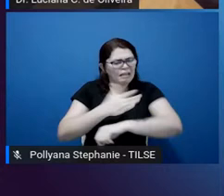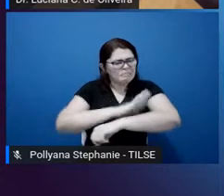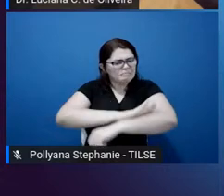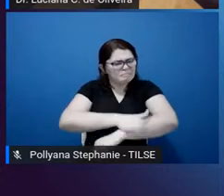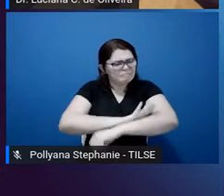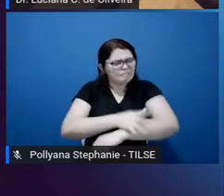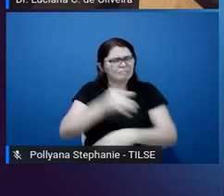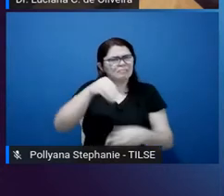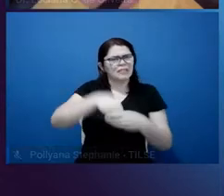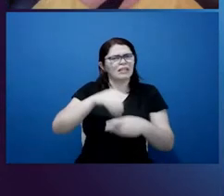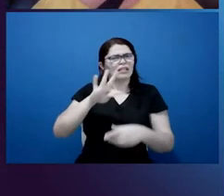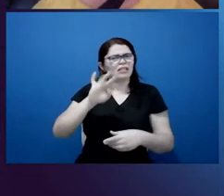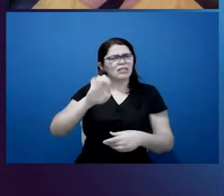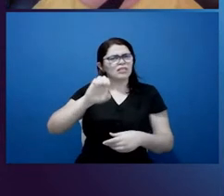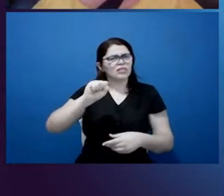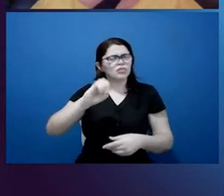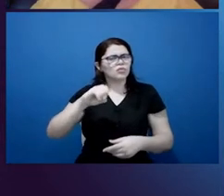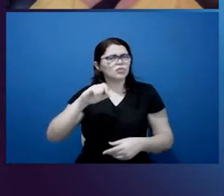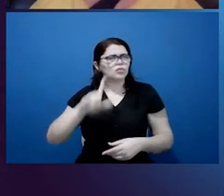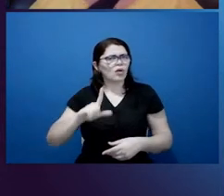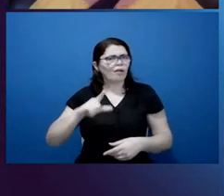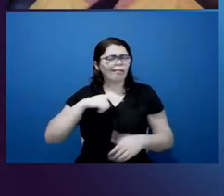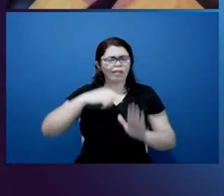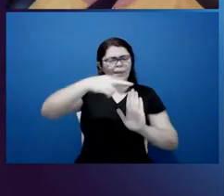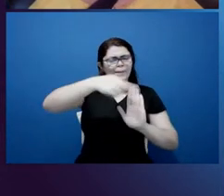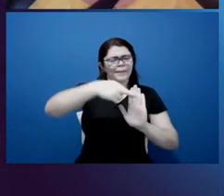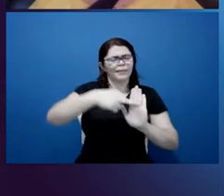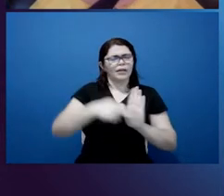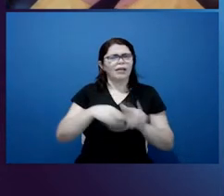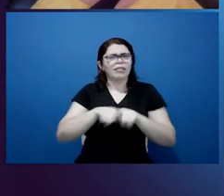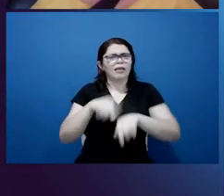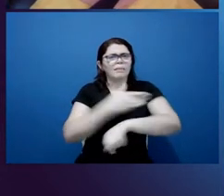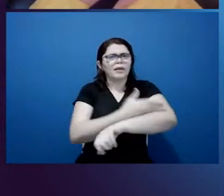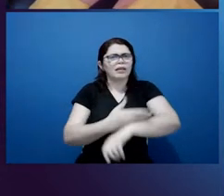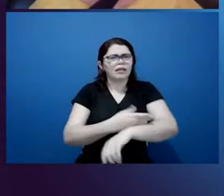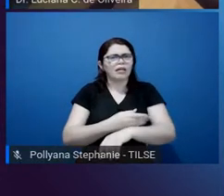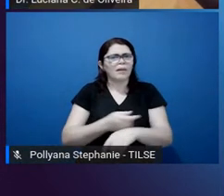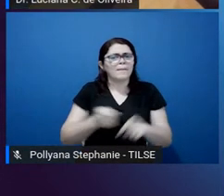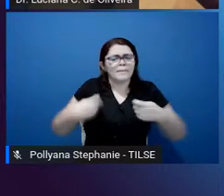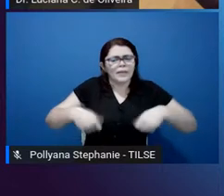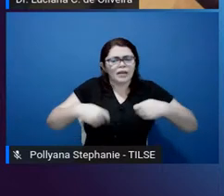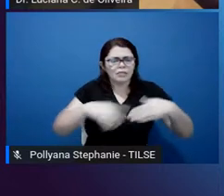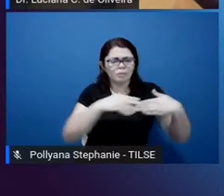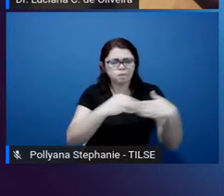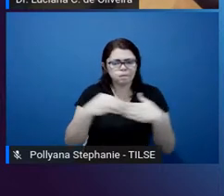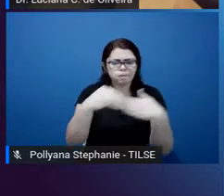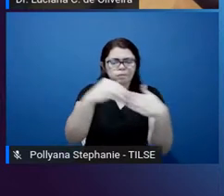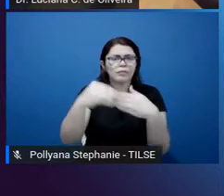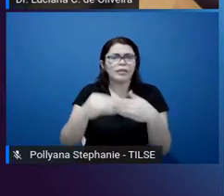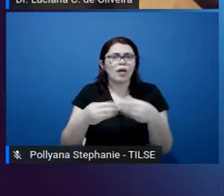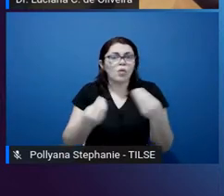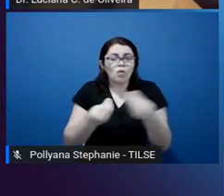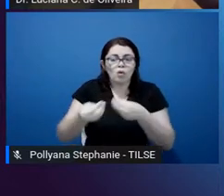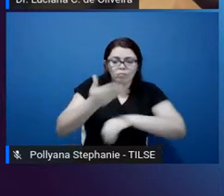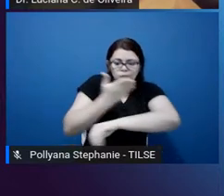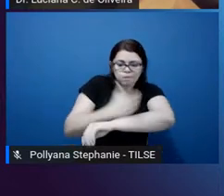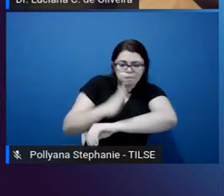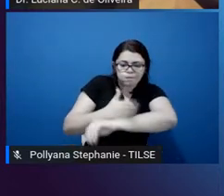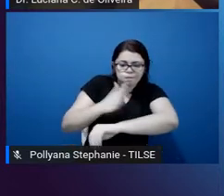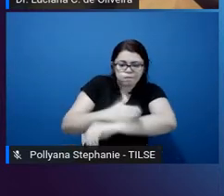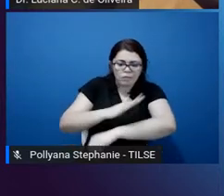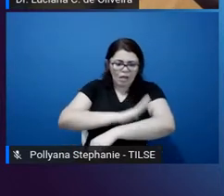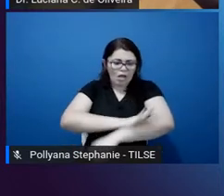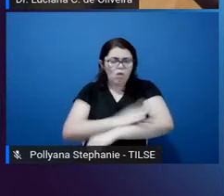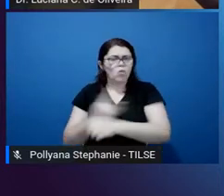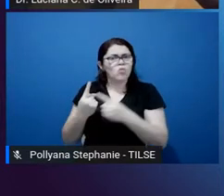what principles and practices should guide the preparation of anti-racist ESOL